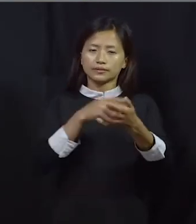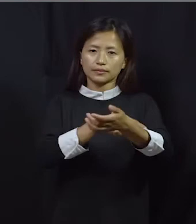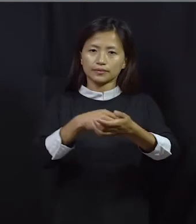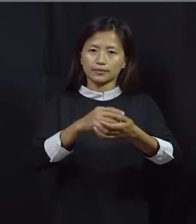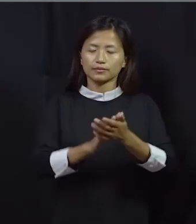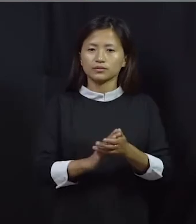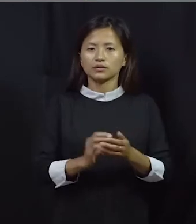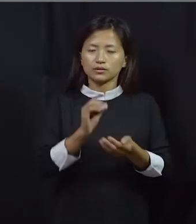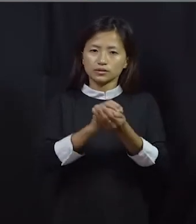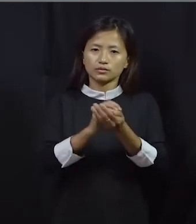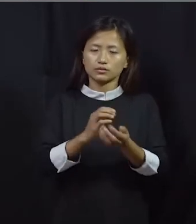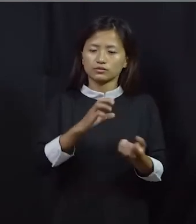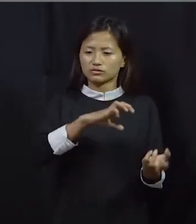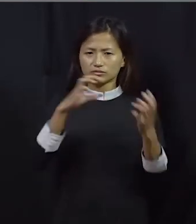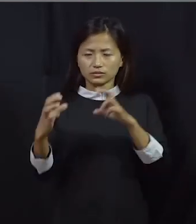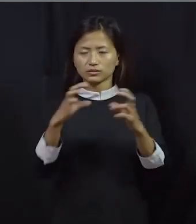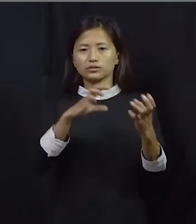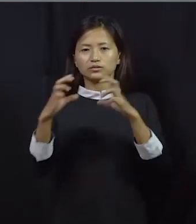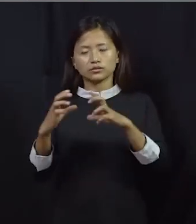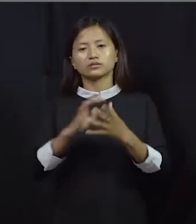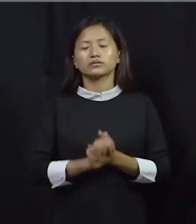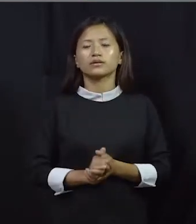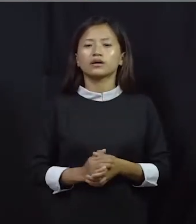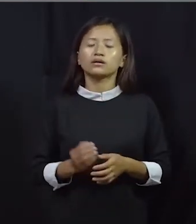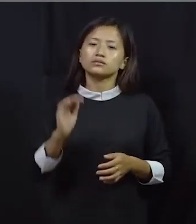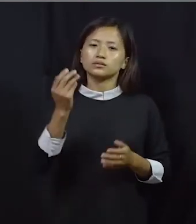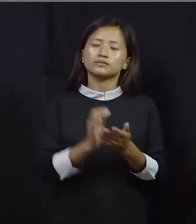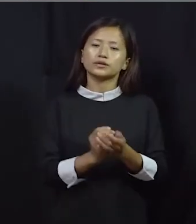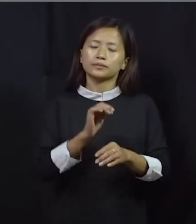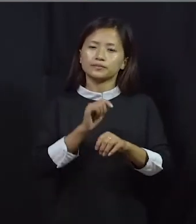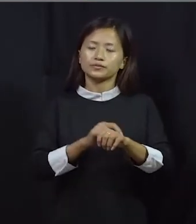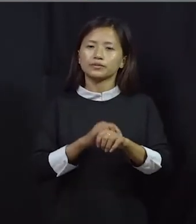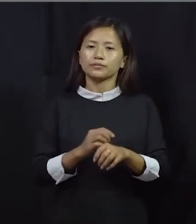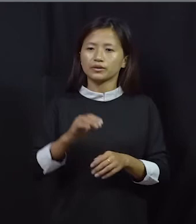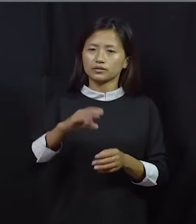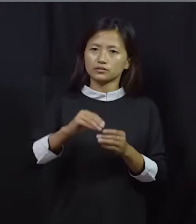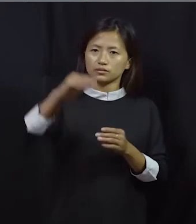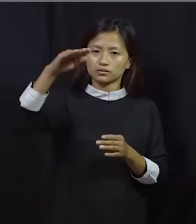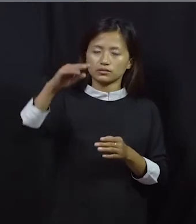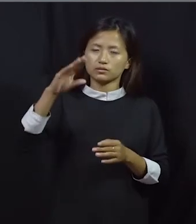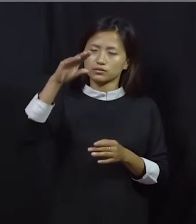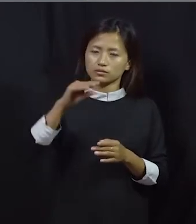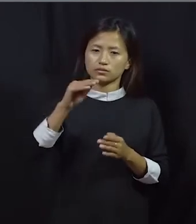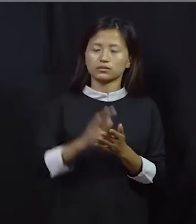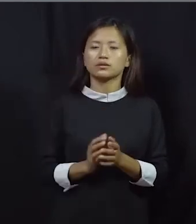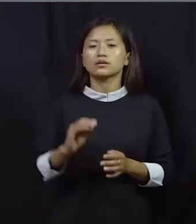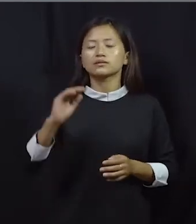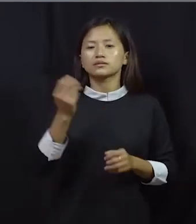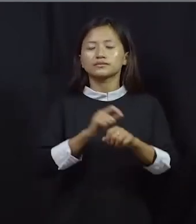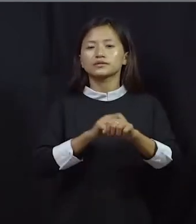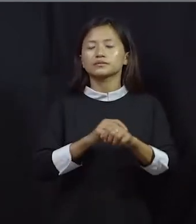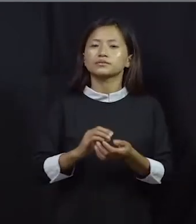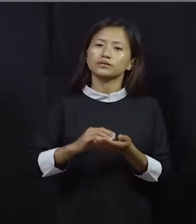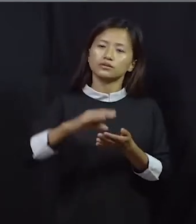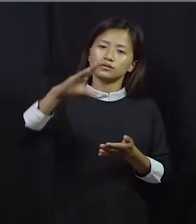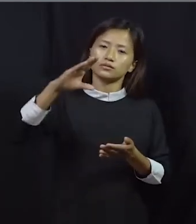keeps on changing. Sometimes it may decrease and sometimes it may increase. Under this fluctuating